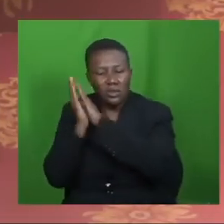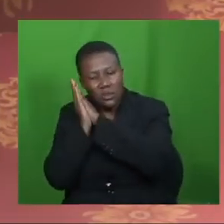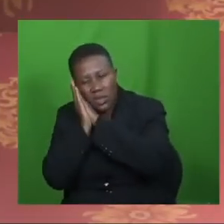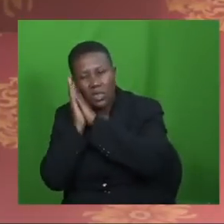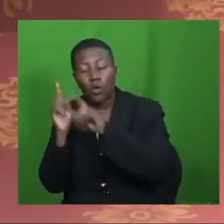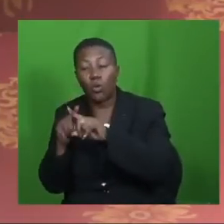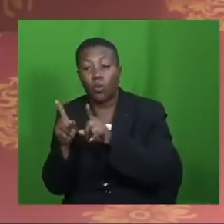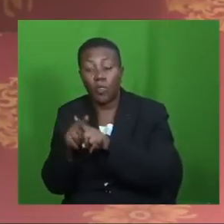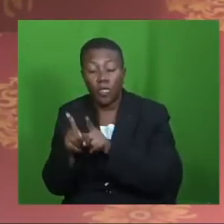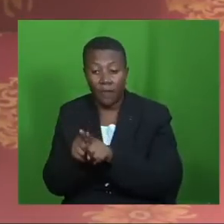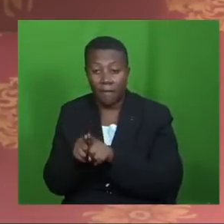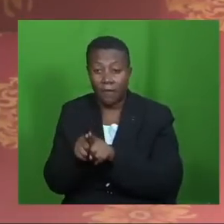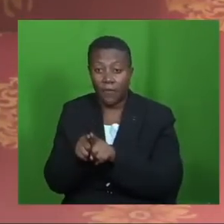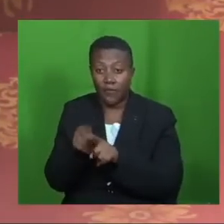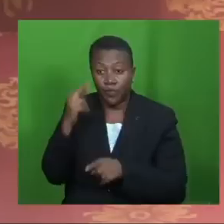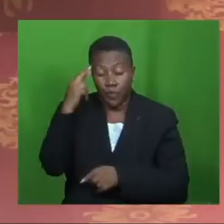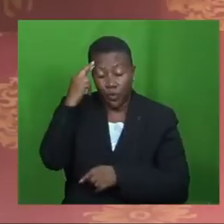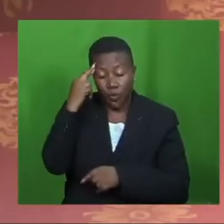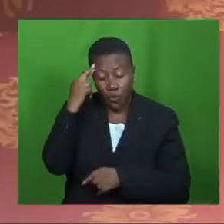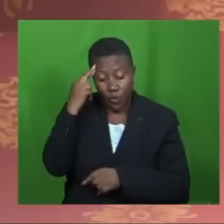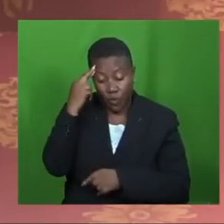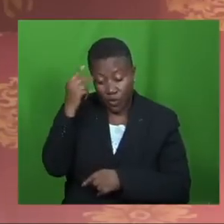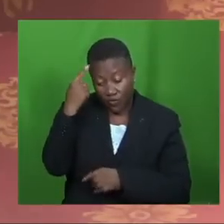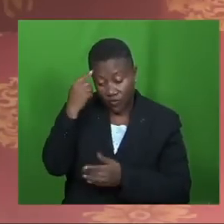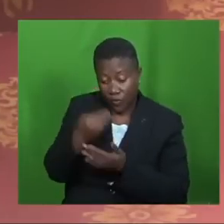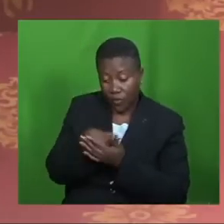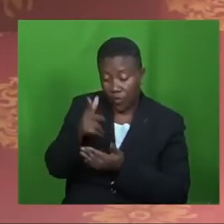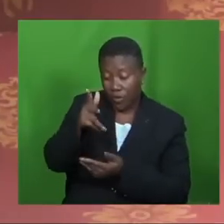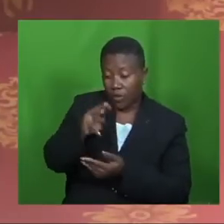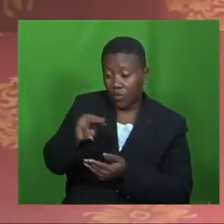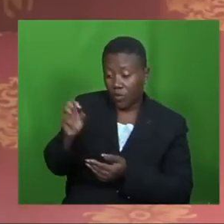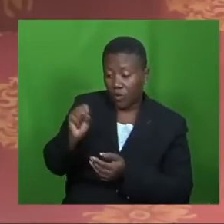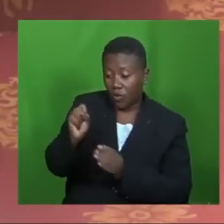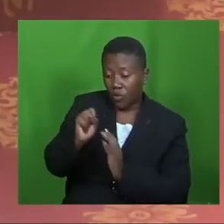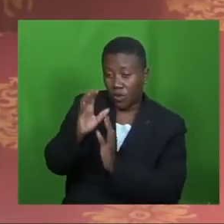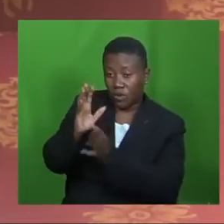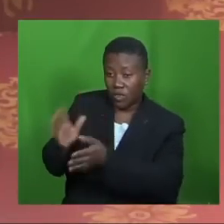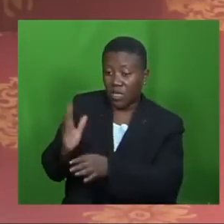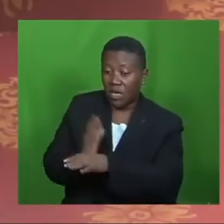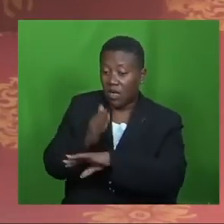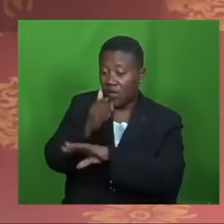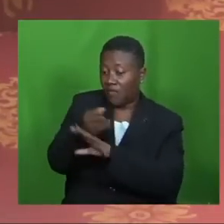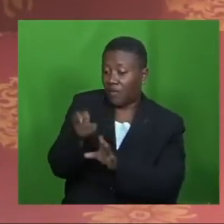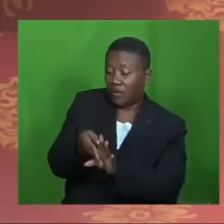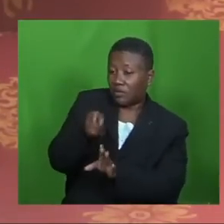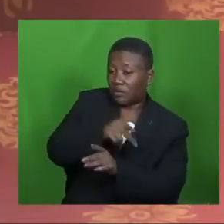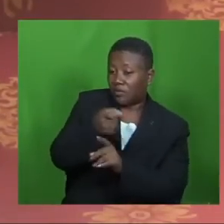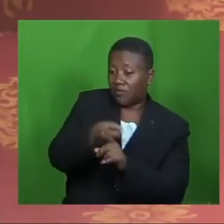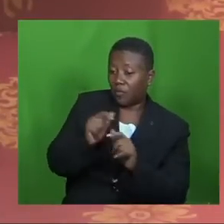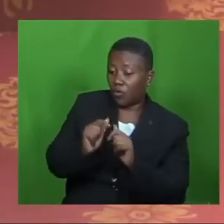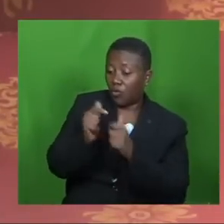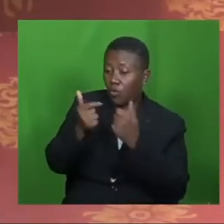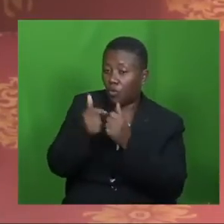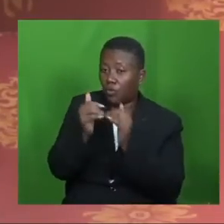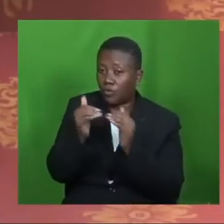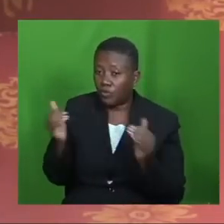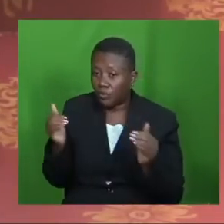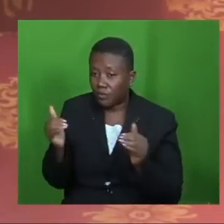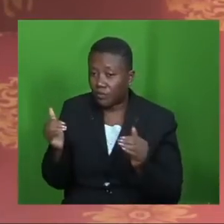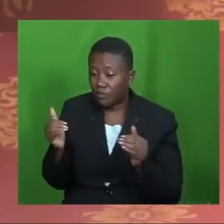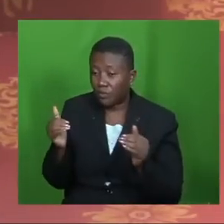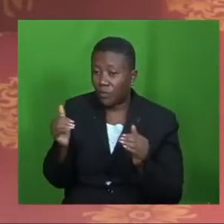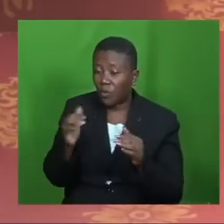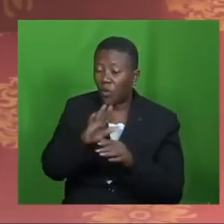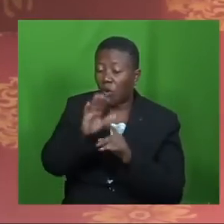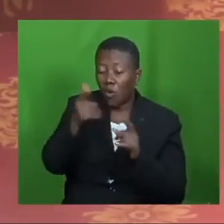the reason for the surplus of $3 million after our exit from the group stage is as a result of the ministry's prudent management